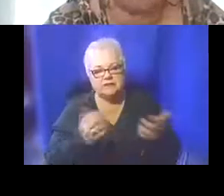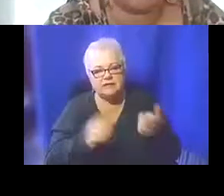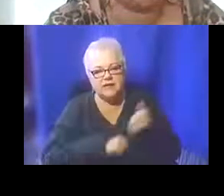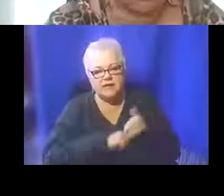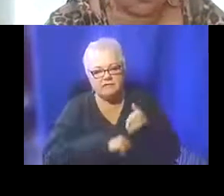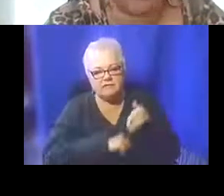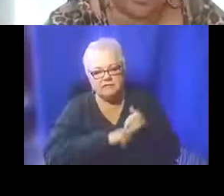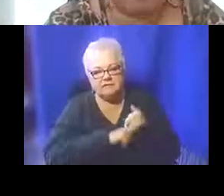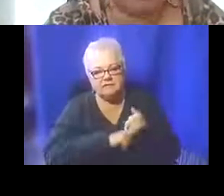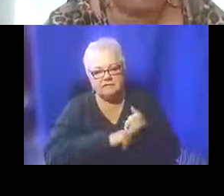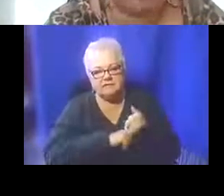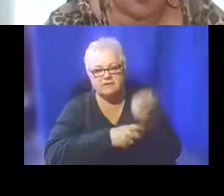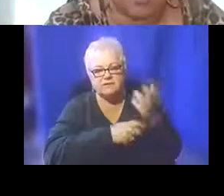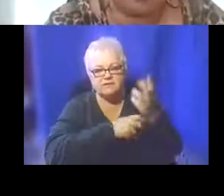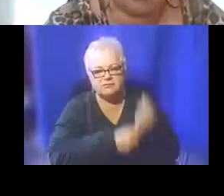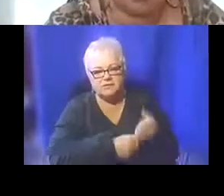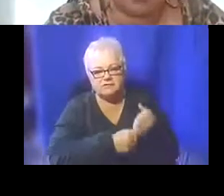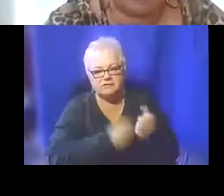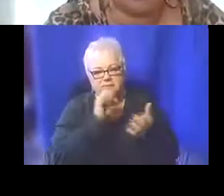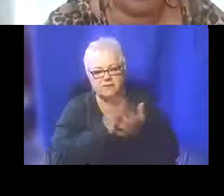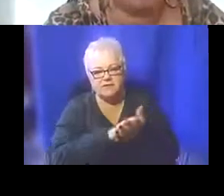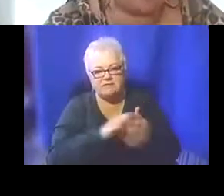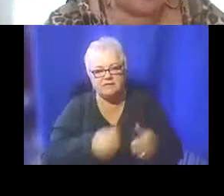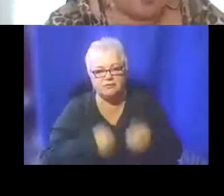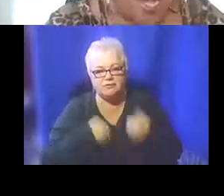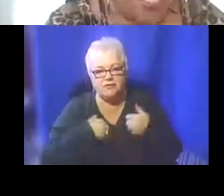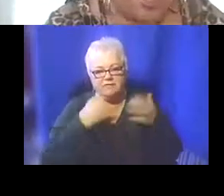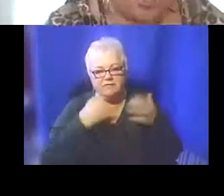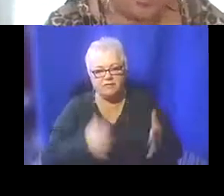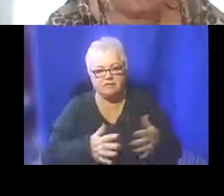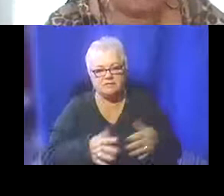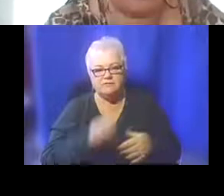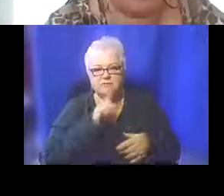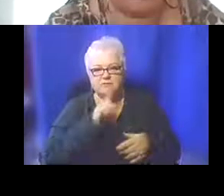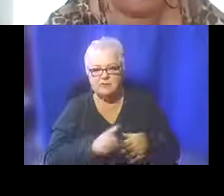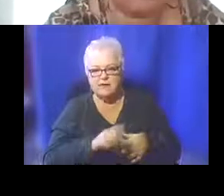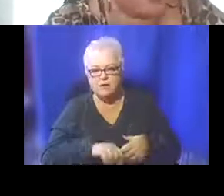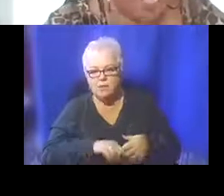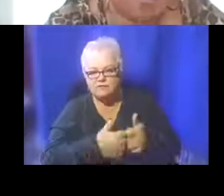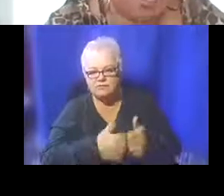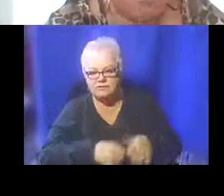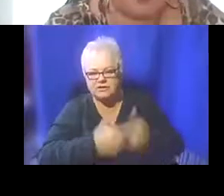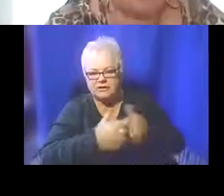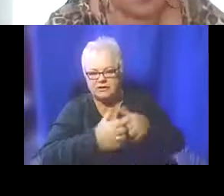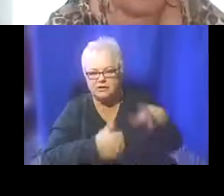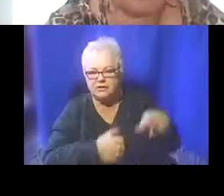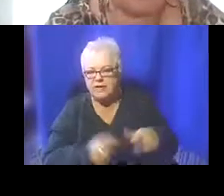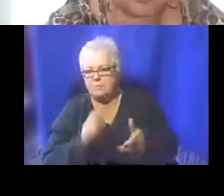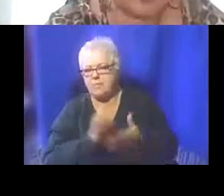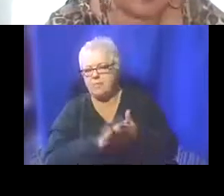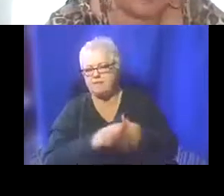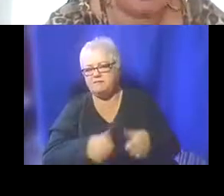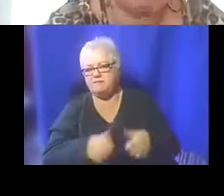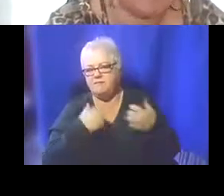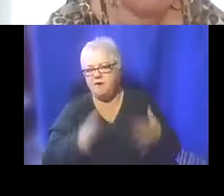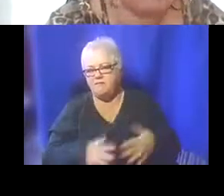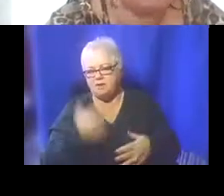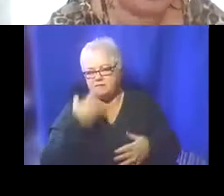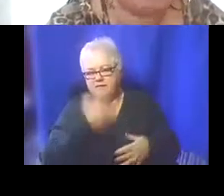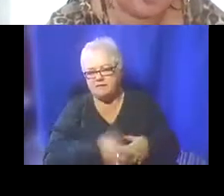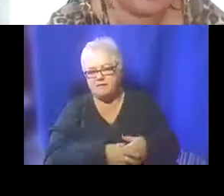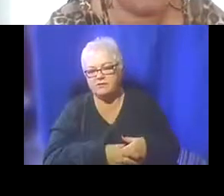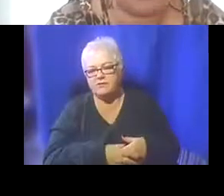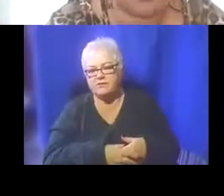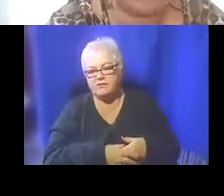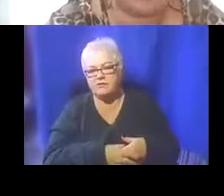we're taught is to trust and believe survivors. So if you're really questioning and really not believing survivors when they're telling you, that might be